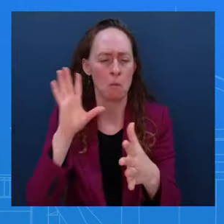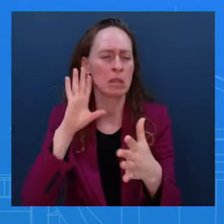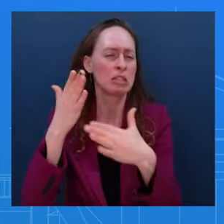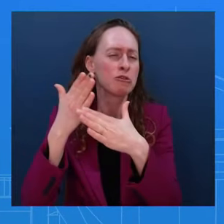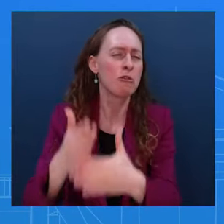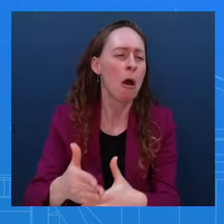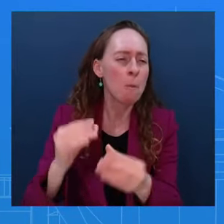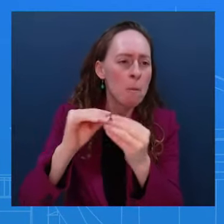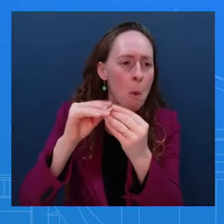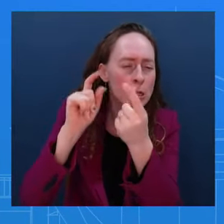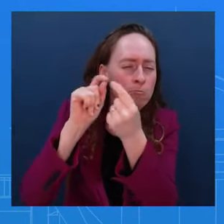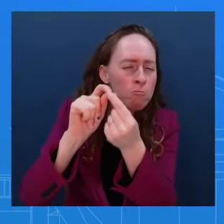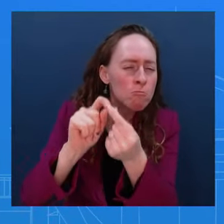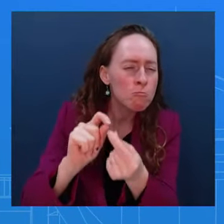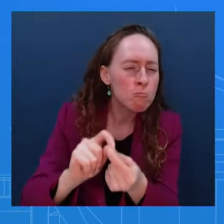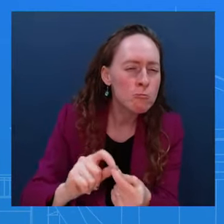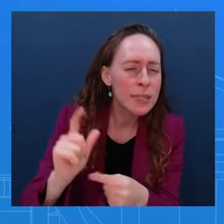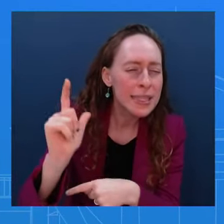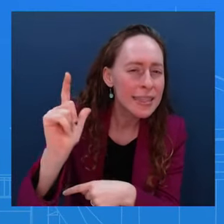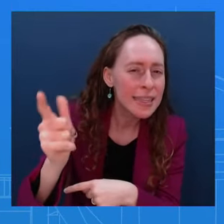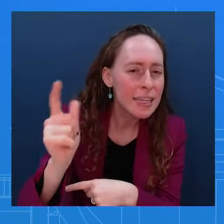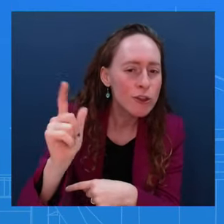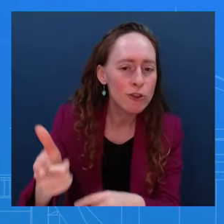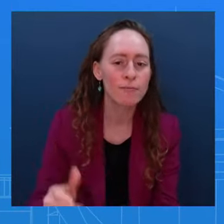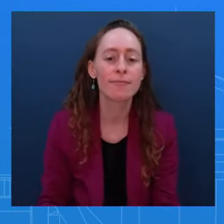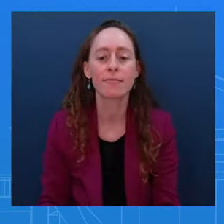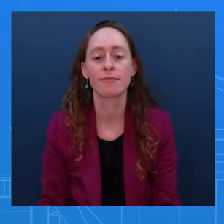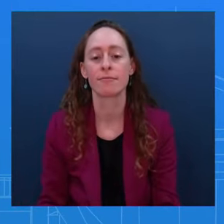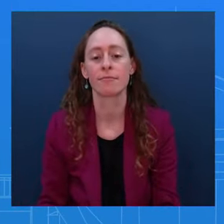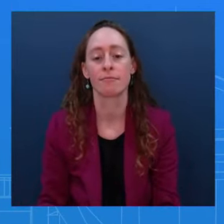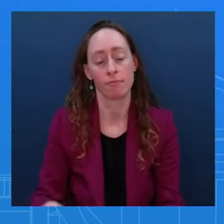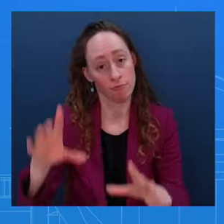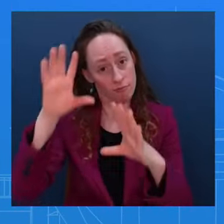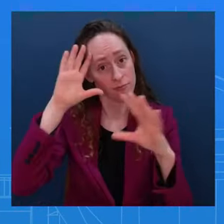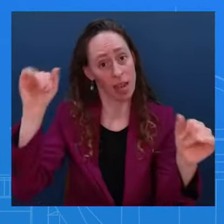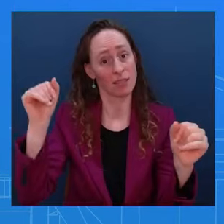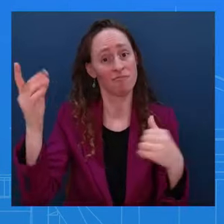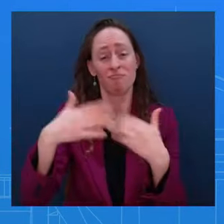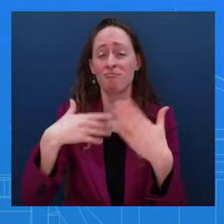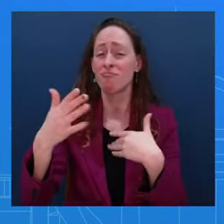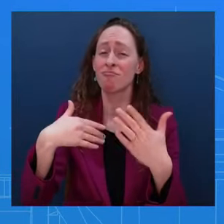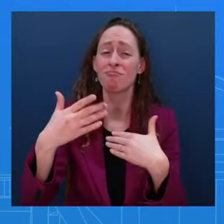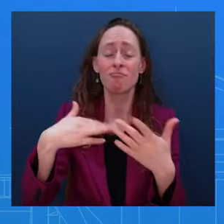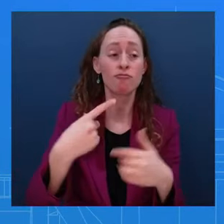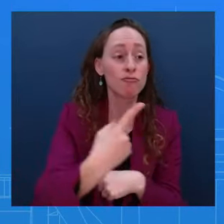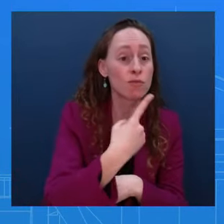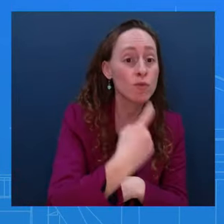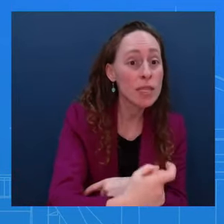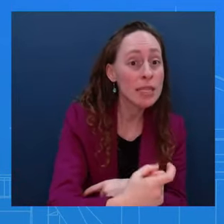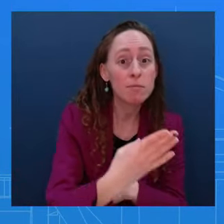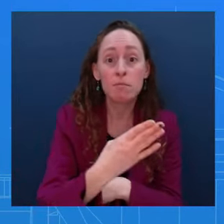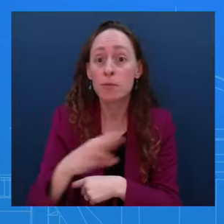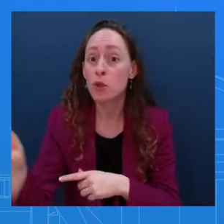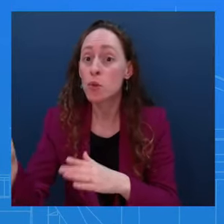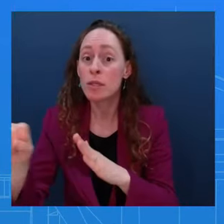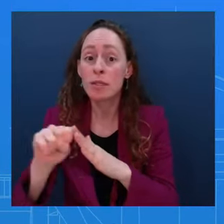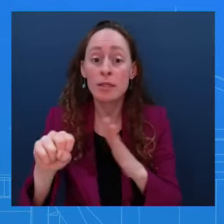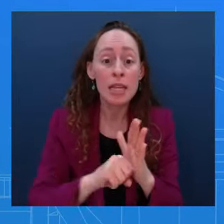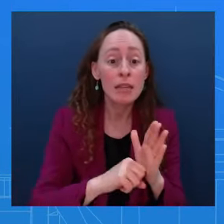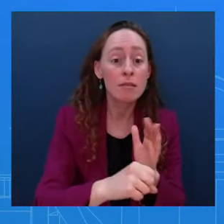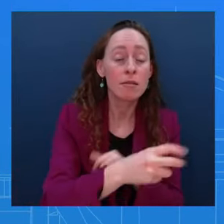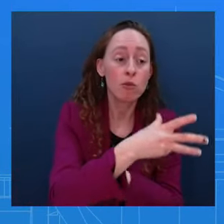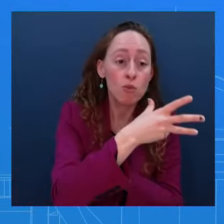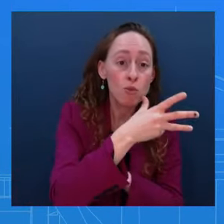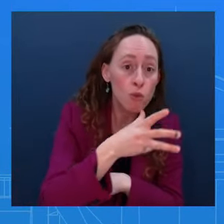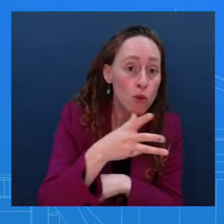president that goes out there, whether it's a red state, blue state, urban America, rural America, to hear and make sure that he